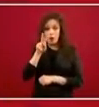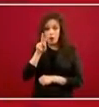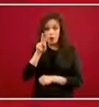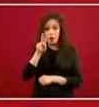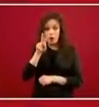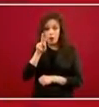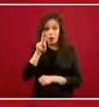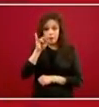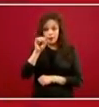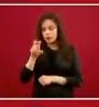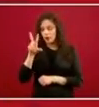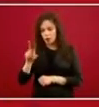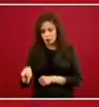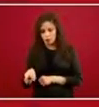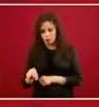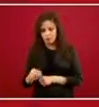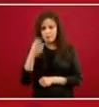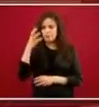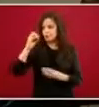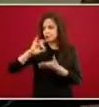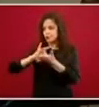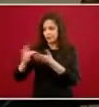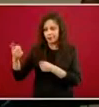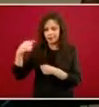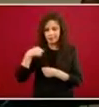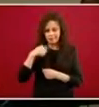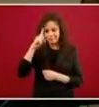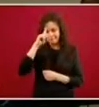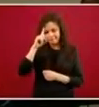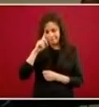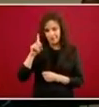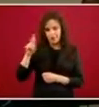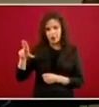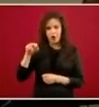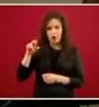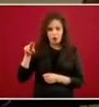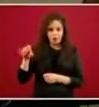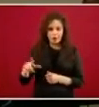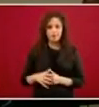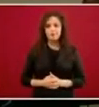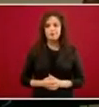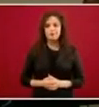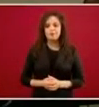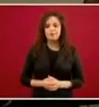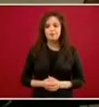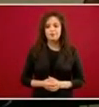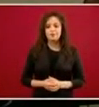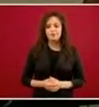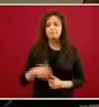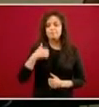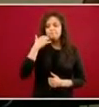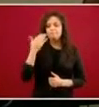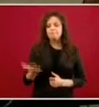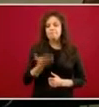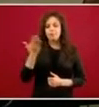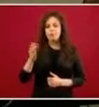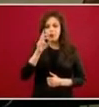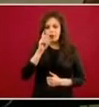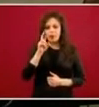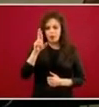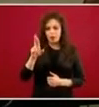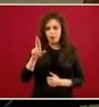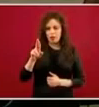the funerary service providers are direct responsibility of the municipal authorities, not of the federal authorities.